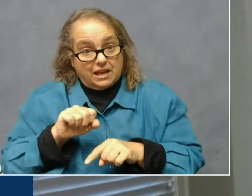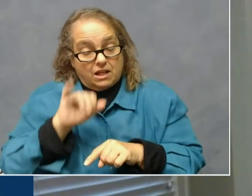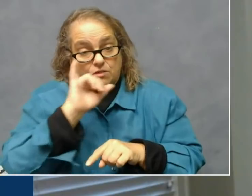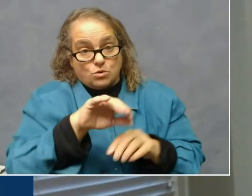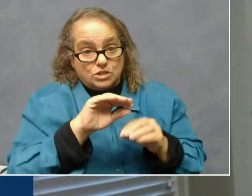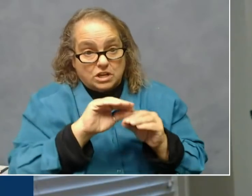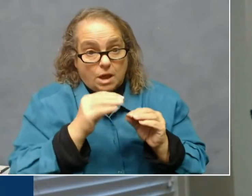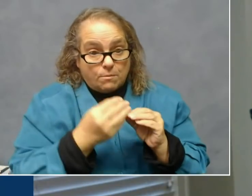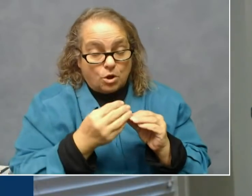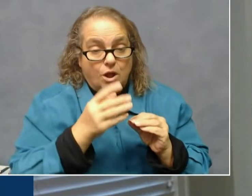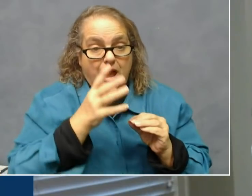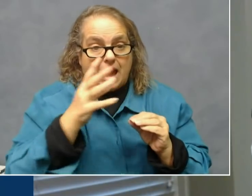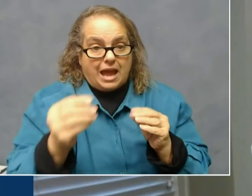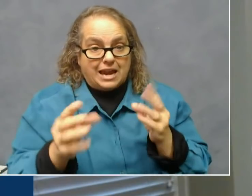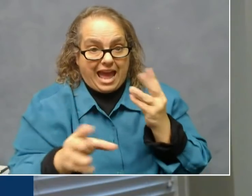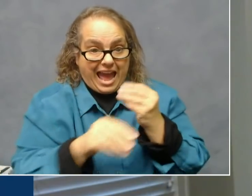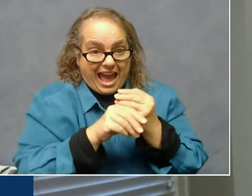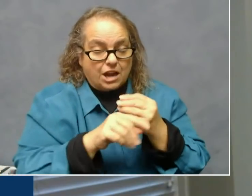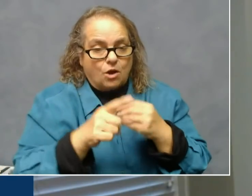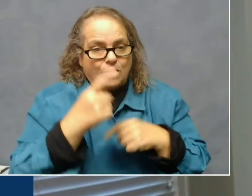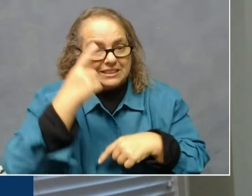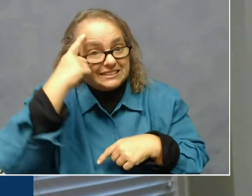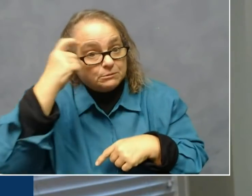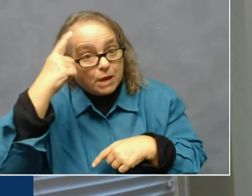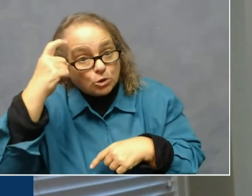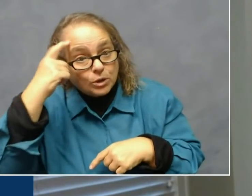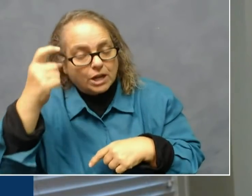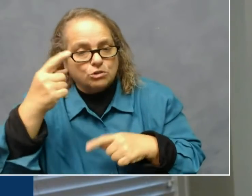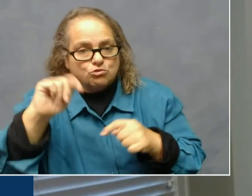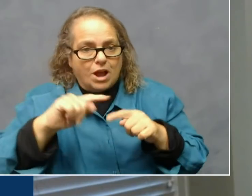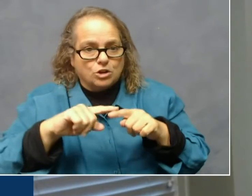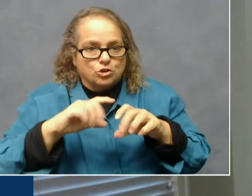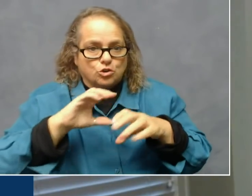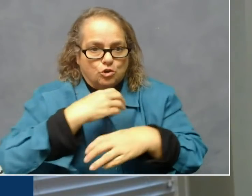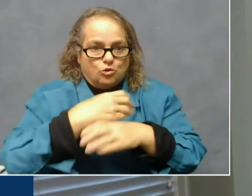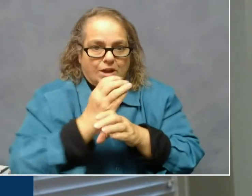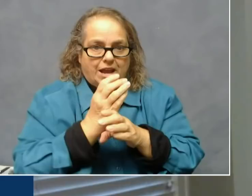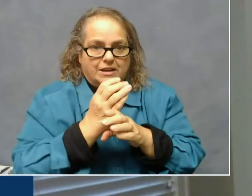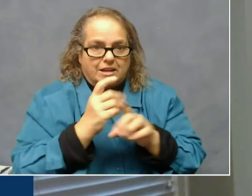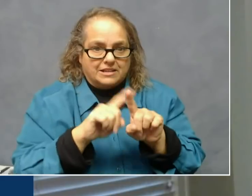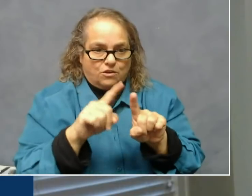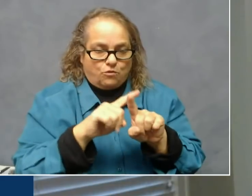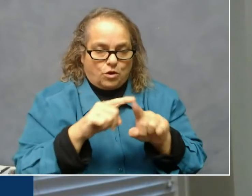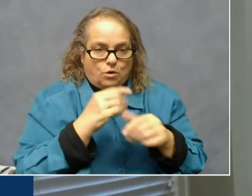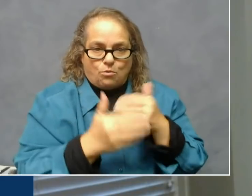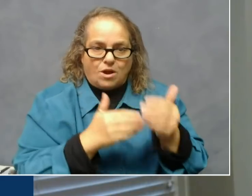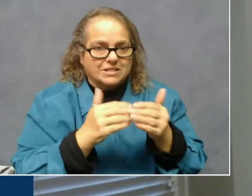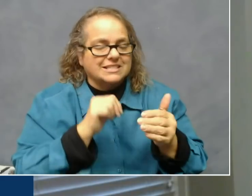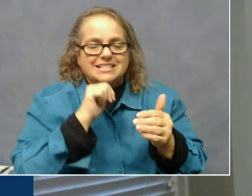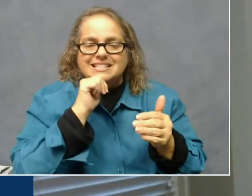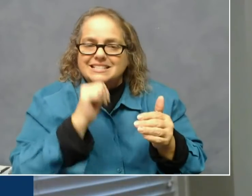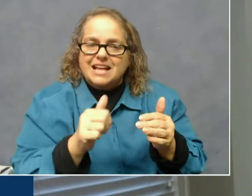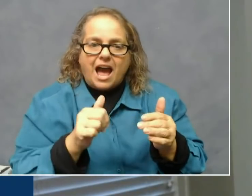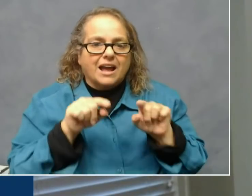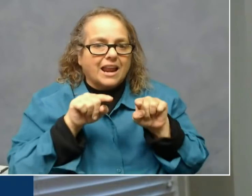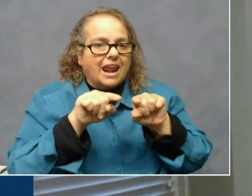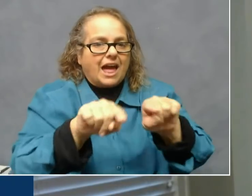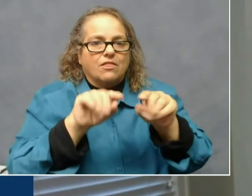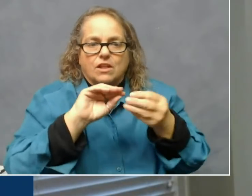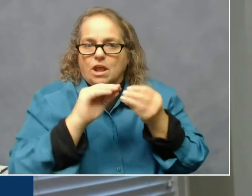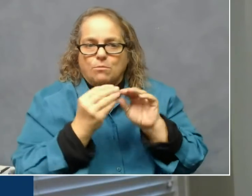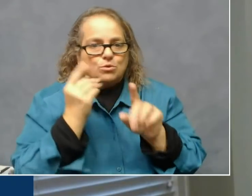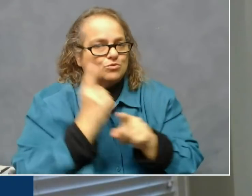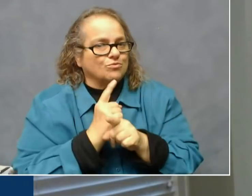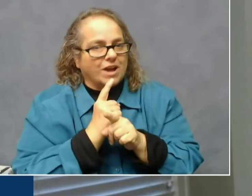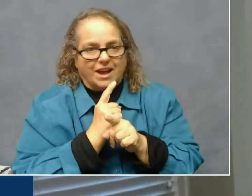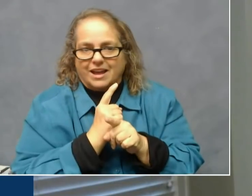you speculate or otherwise try to create through manual processes doesn't align the numbers as well. And so while